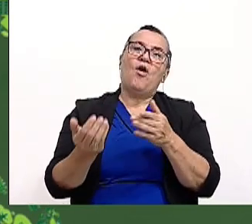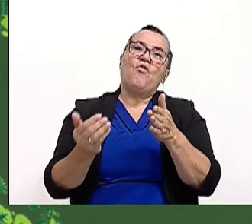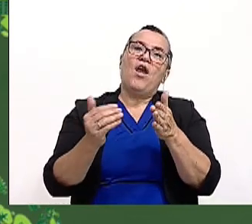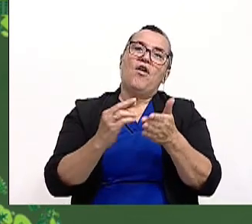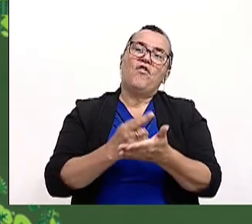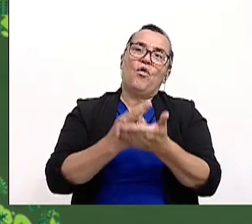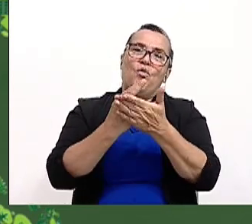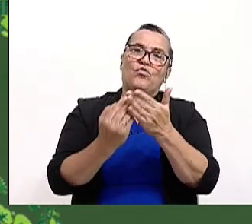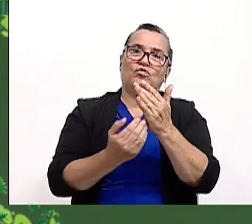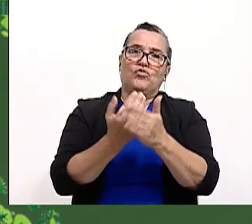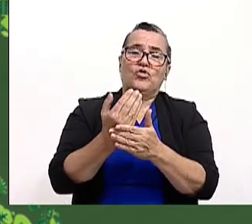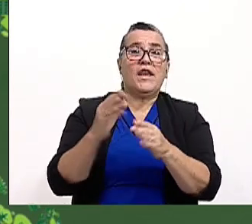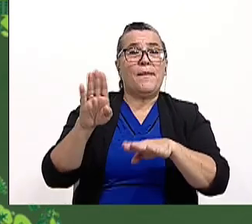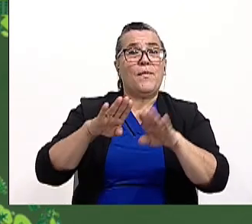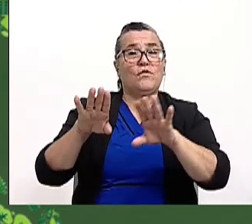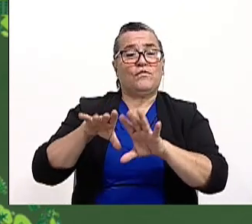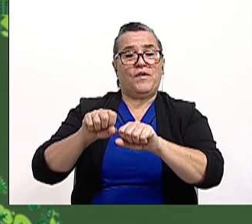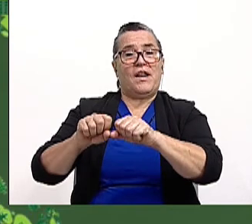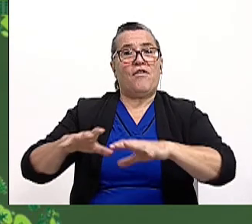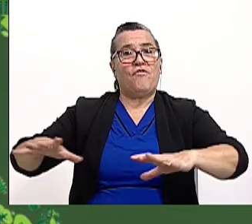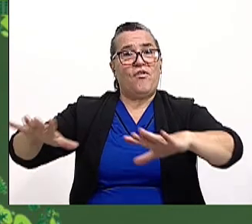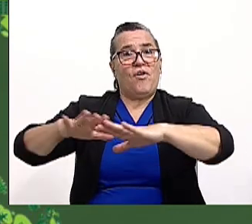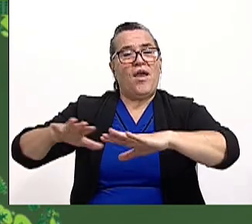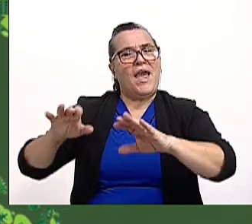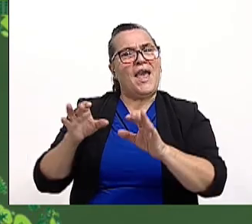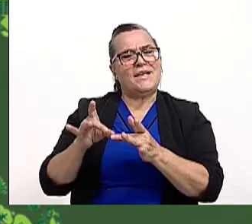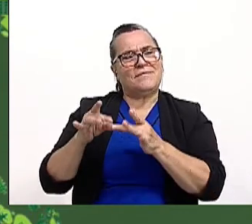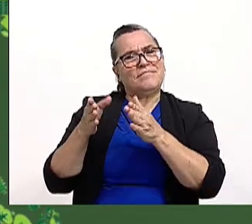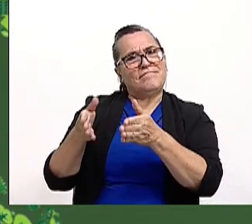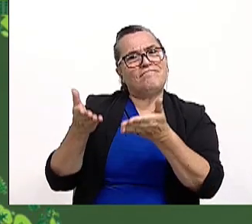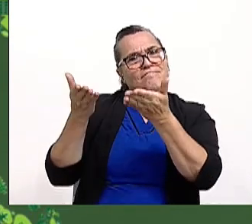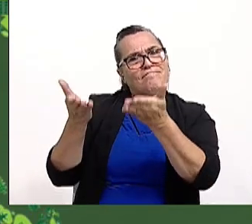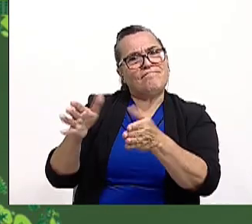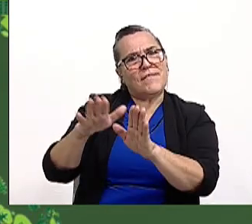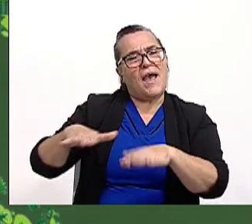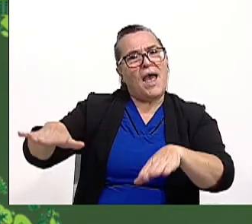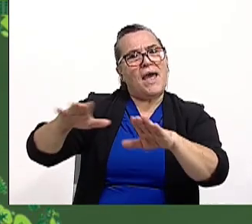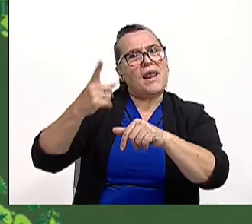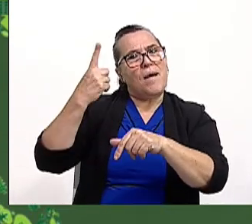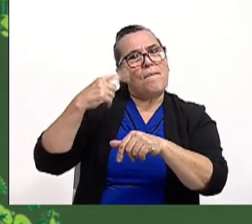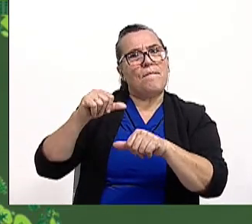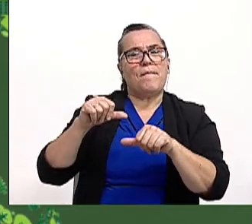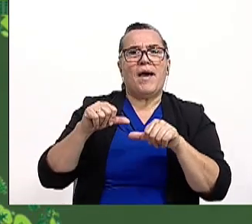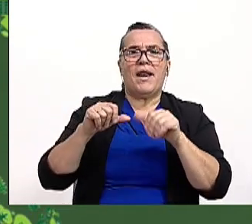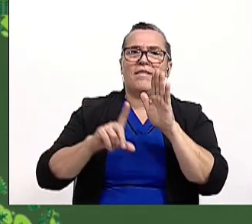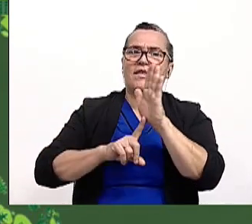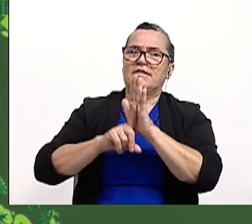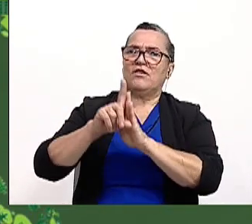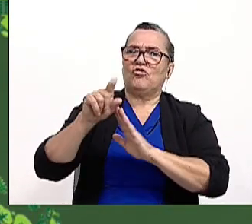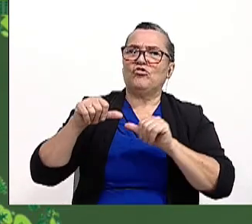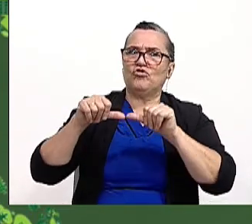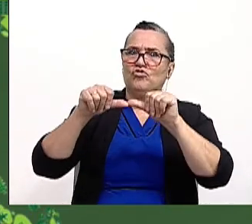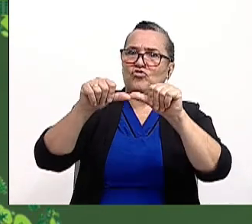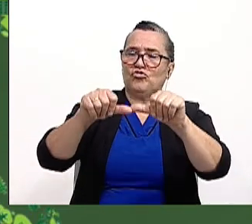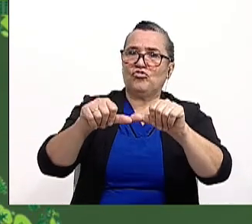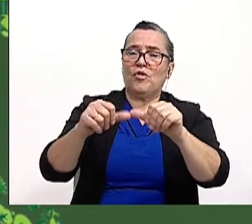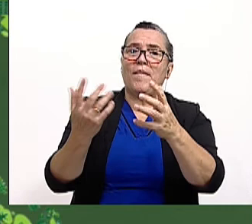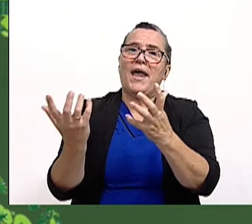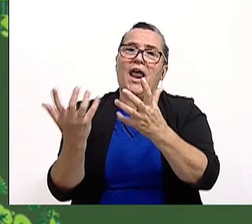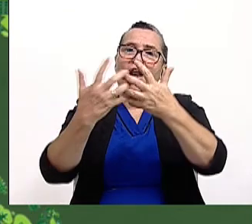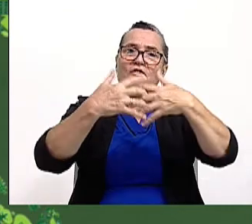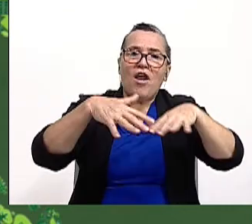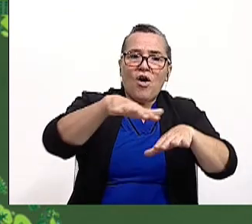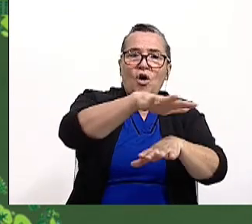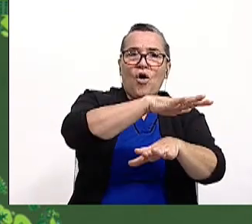there is a Biosphere Reserve that is a specially designated area for a sustainable development that reconciles